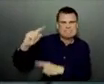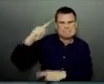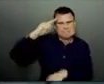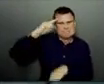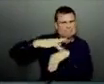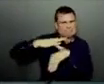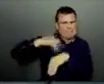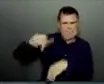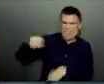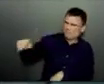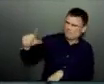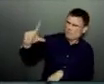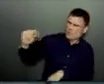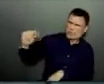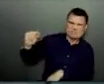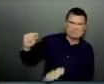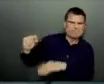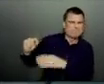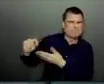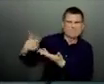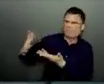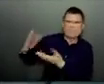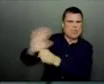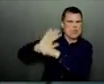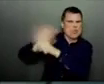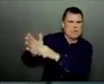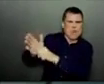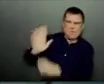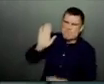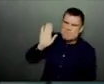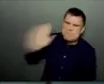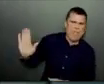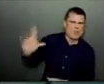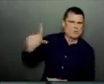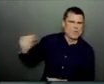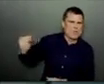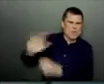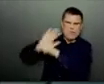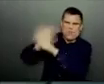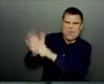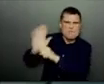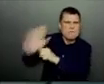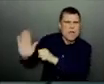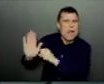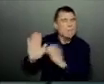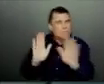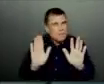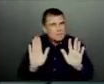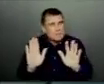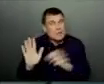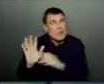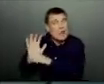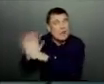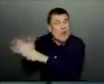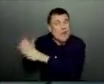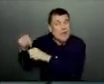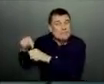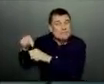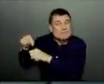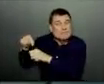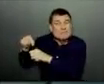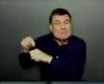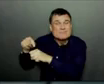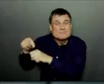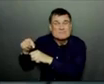what will define us is how we did that. In kindness, with compassion, and caring for each other. And with